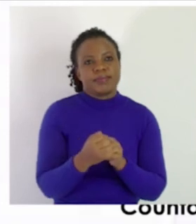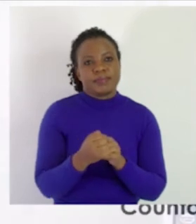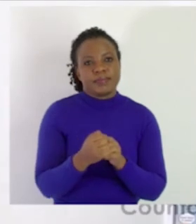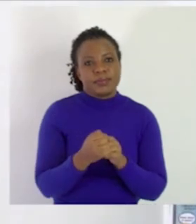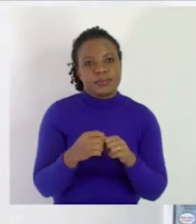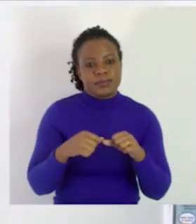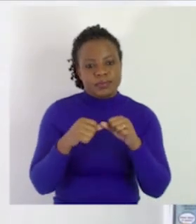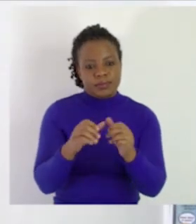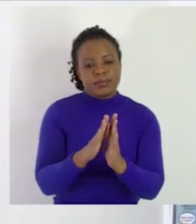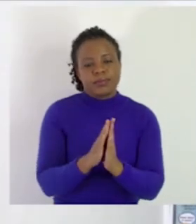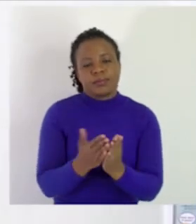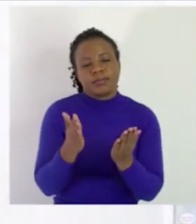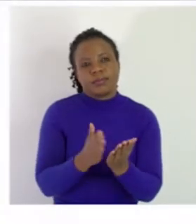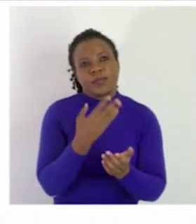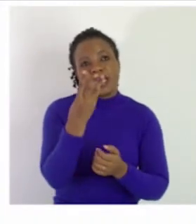page 6.